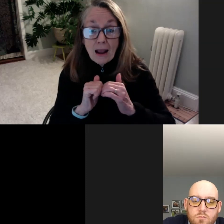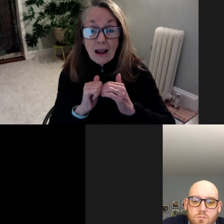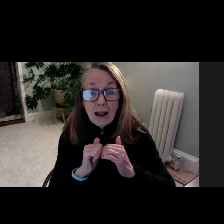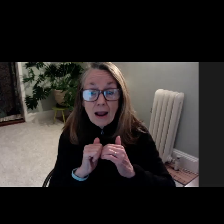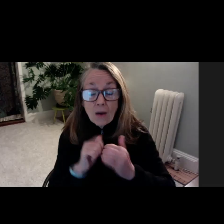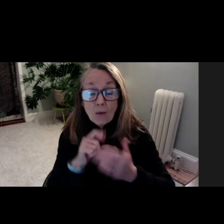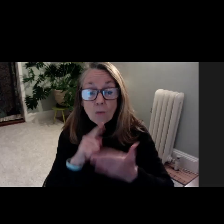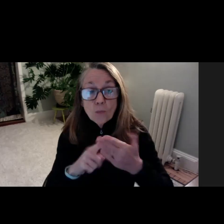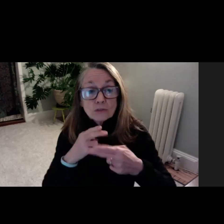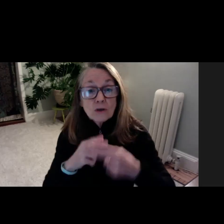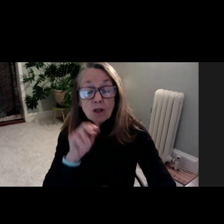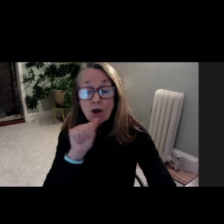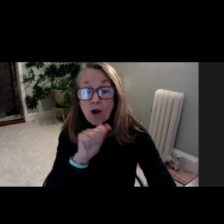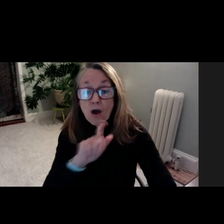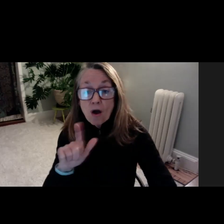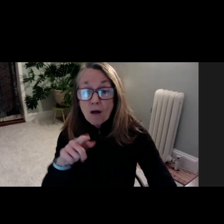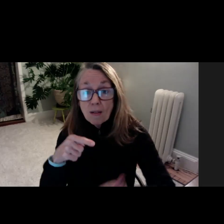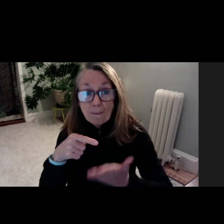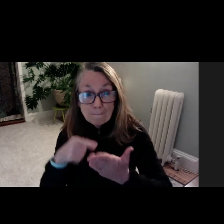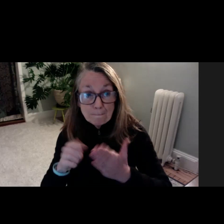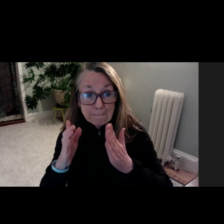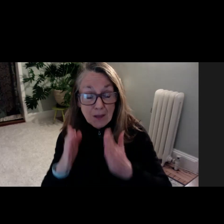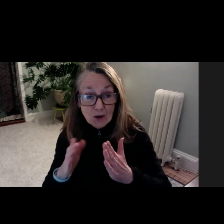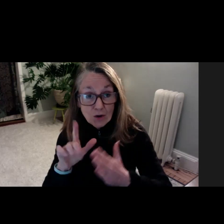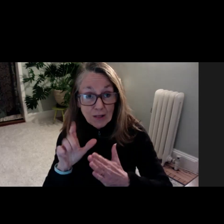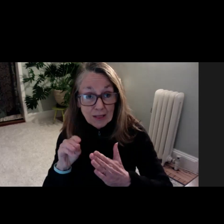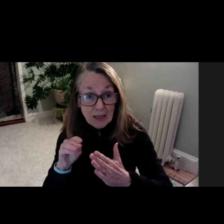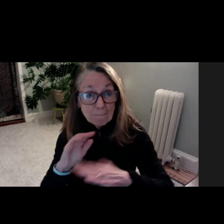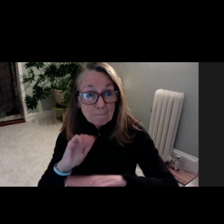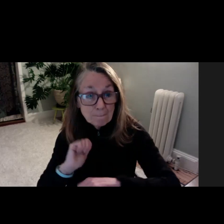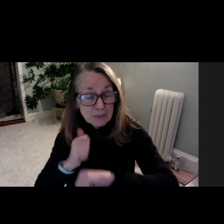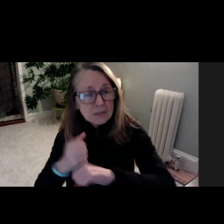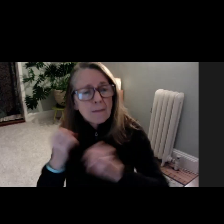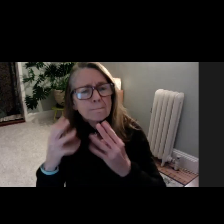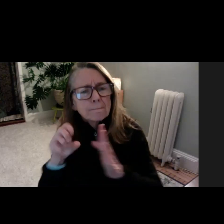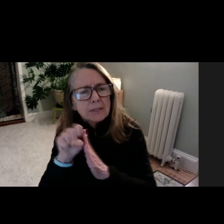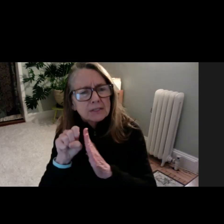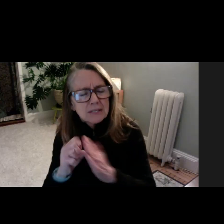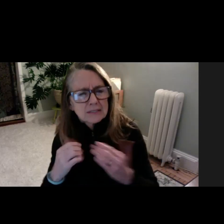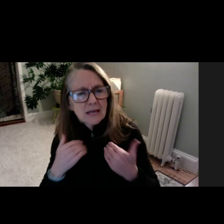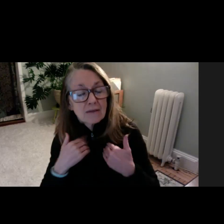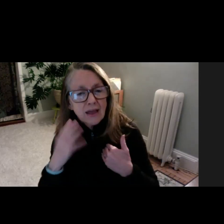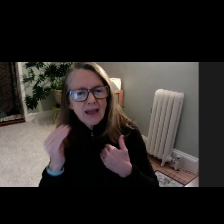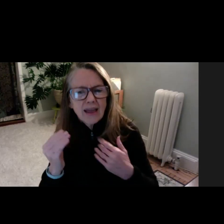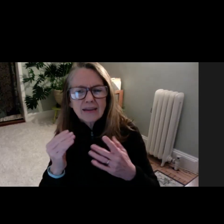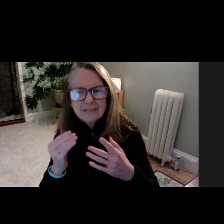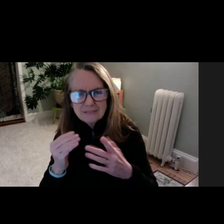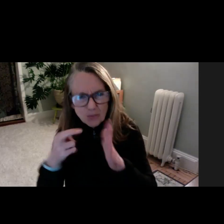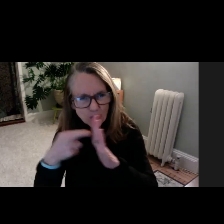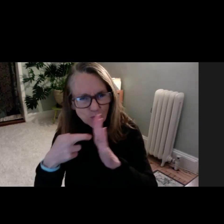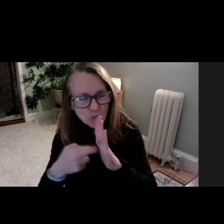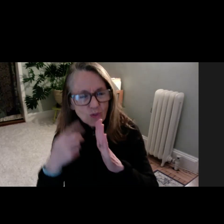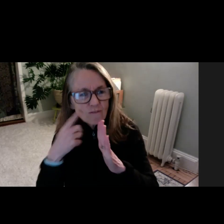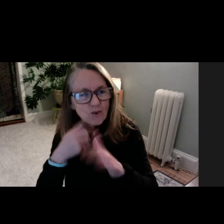an all-payer claims database. Many states do have them, and the governance guidelines for each set